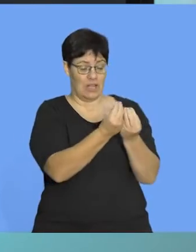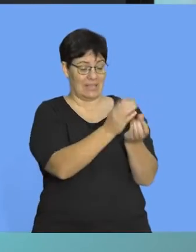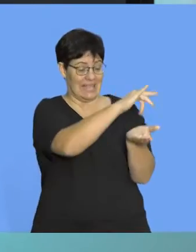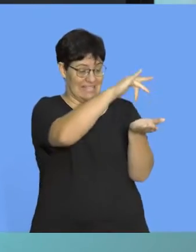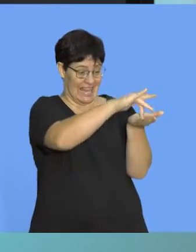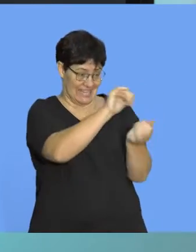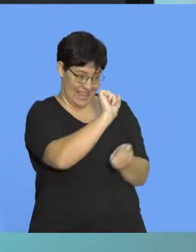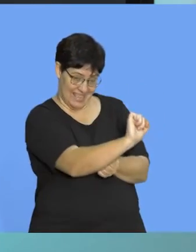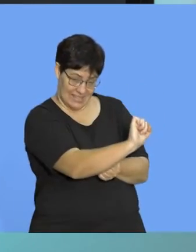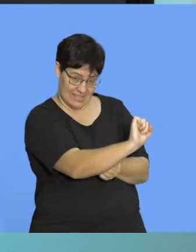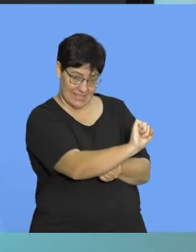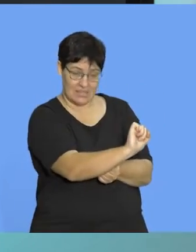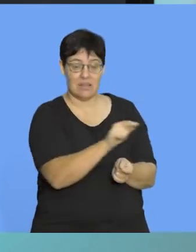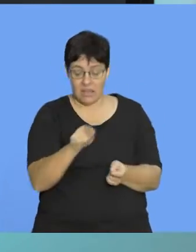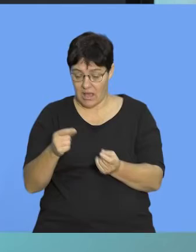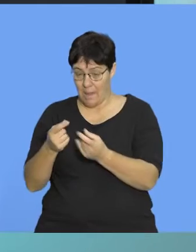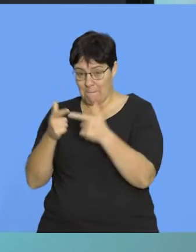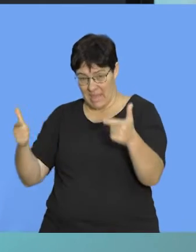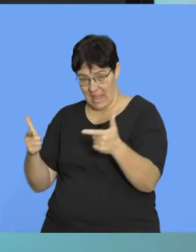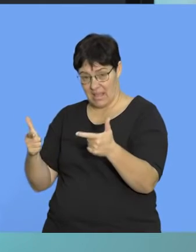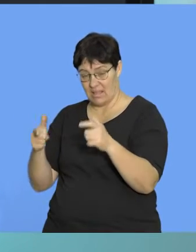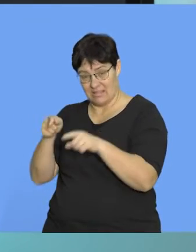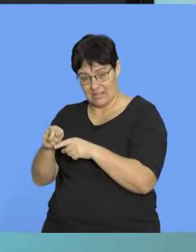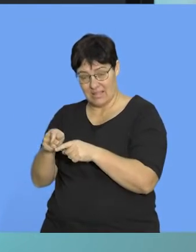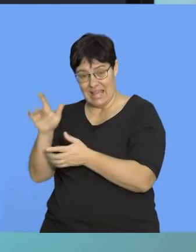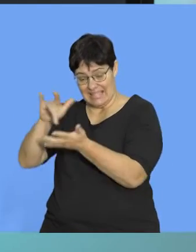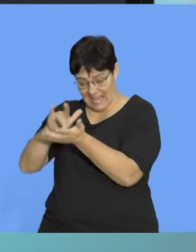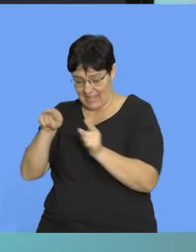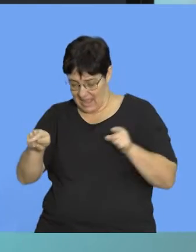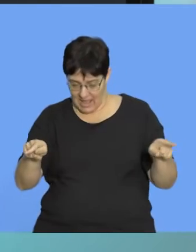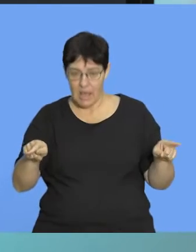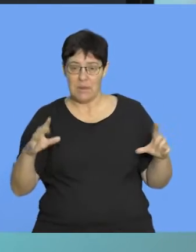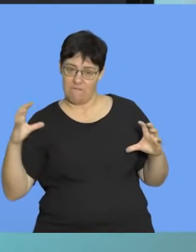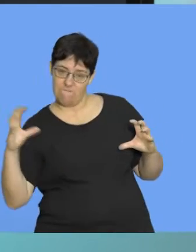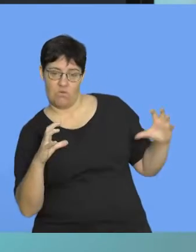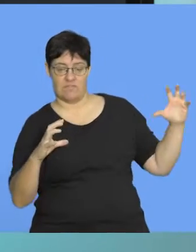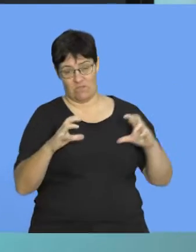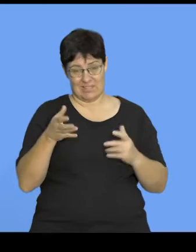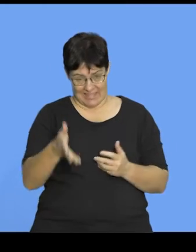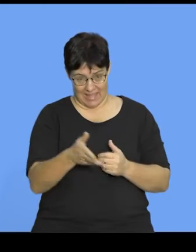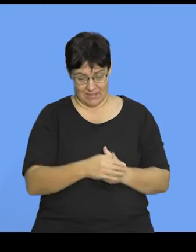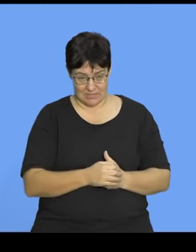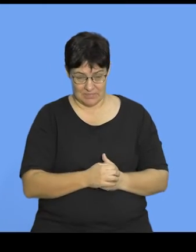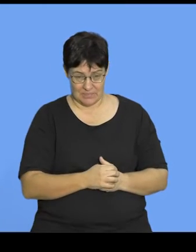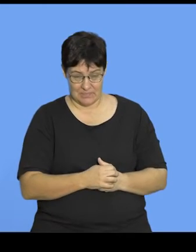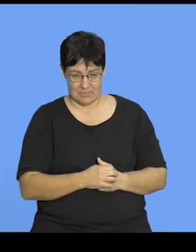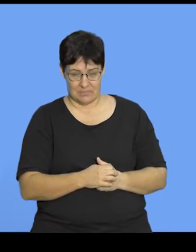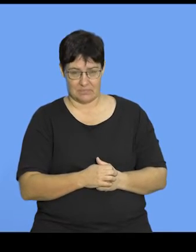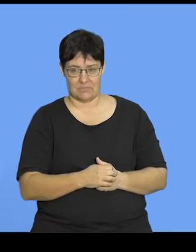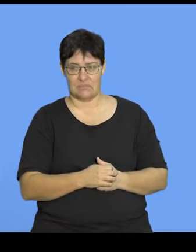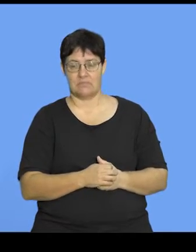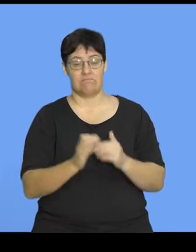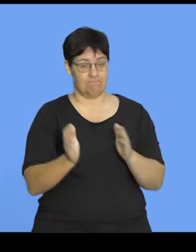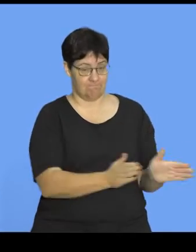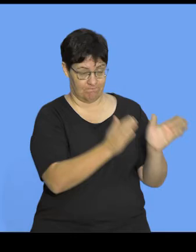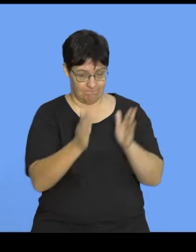is, makes a big difference into the force of attraction that will be felt. Okay? Now, we're